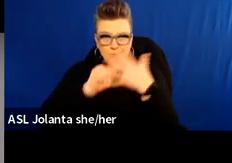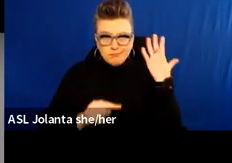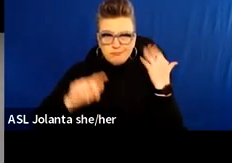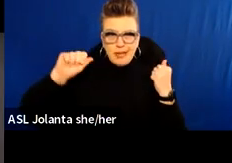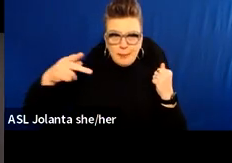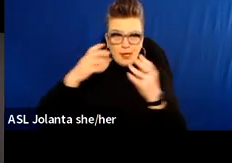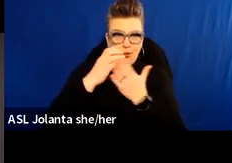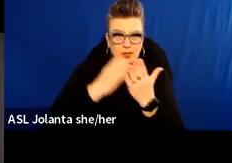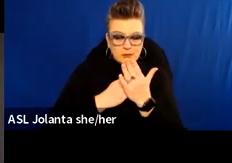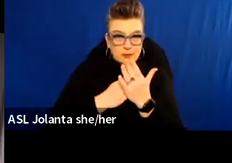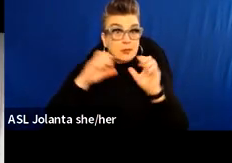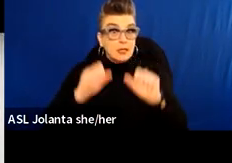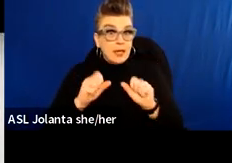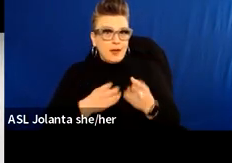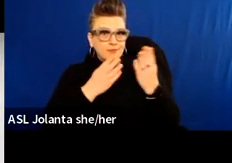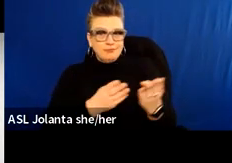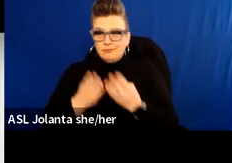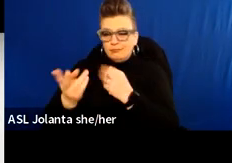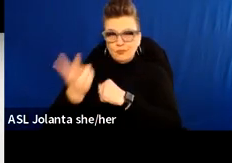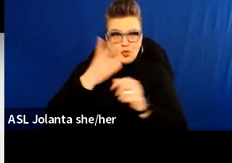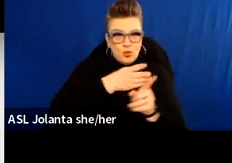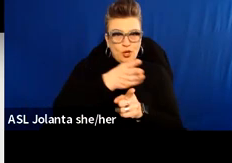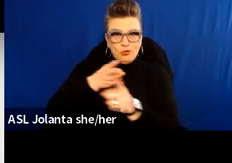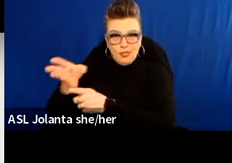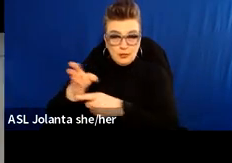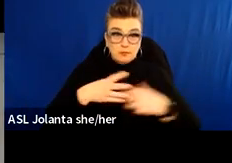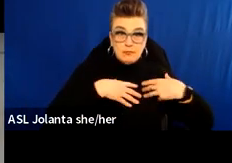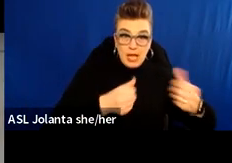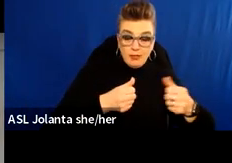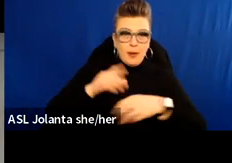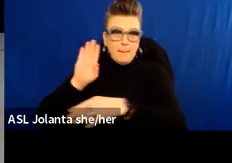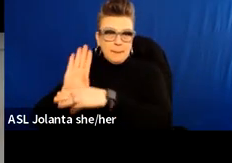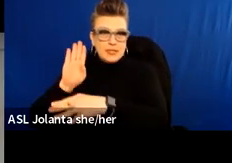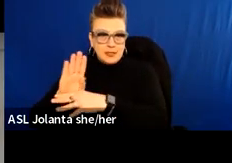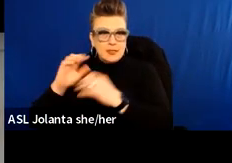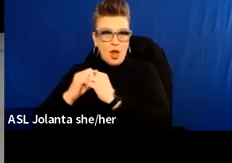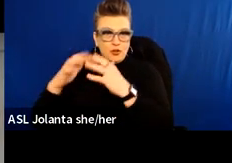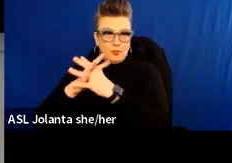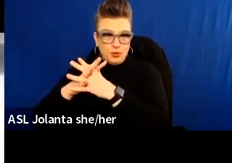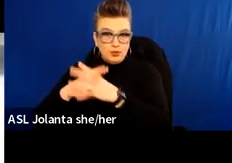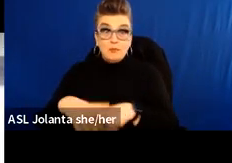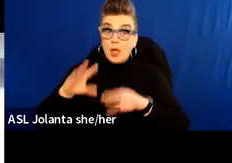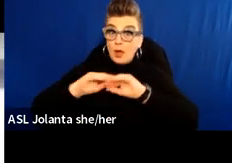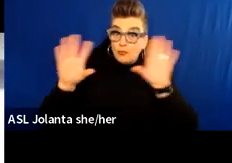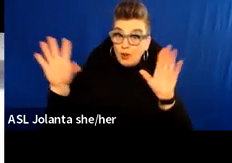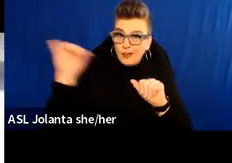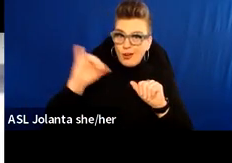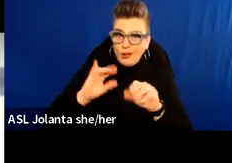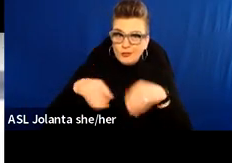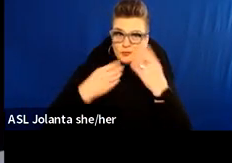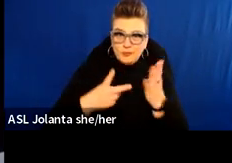courses as well as two career pathways and health and business and entrepreneurship brighton also offers dual enrollment to all